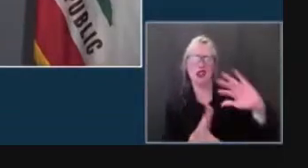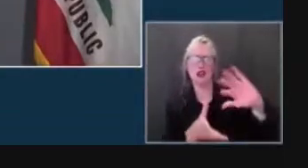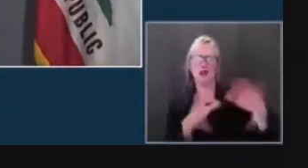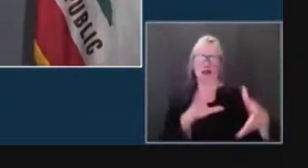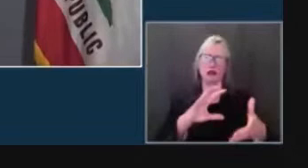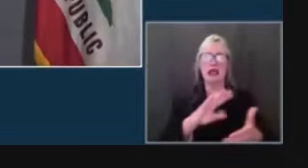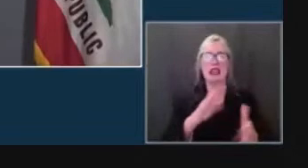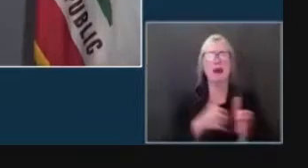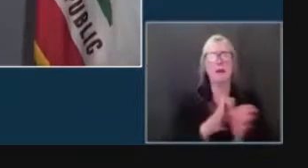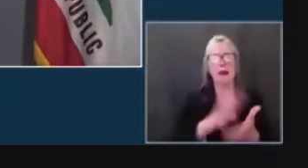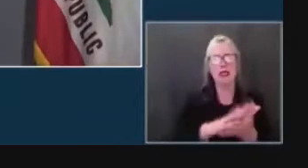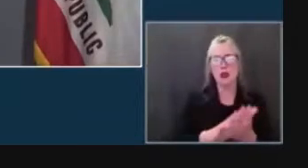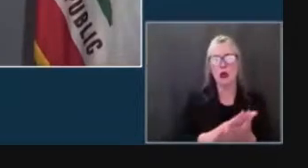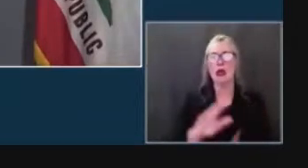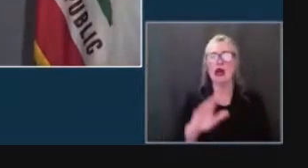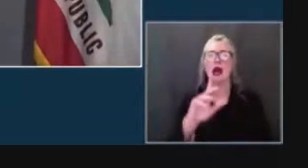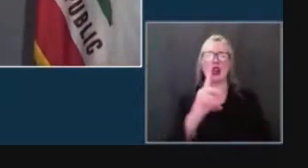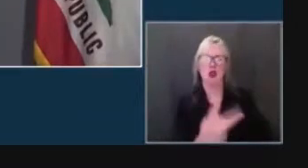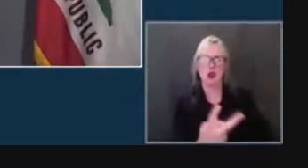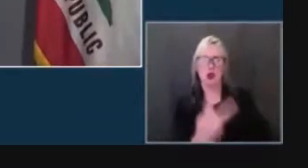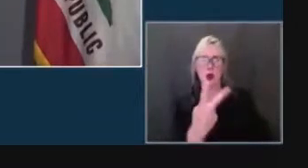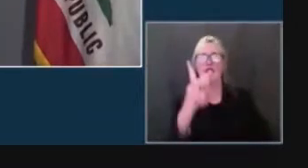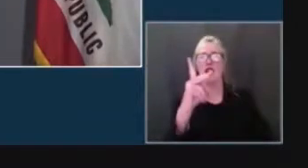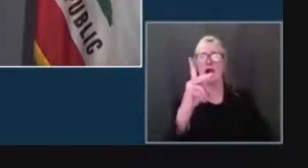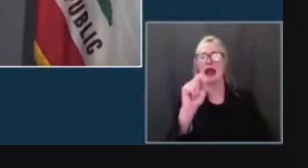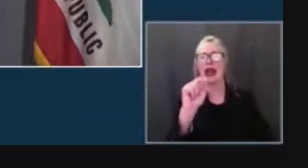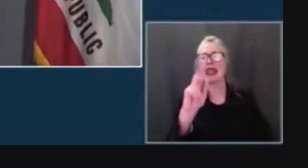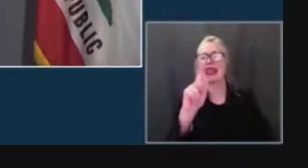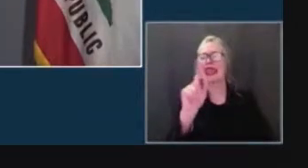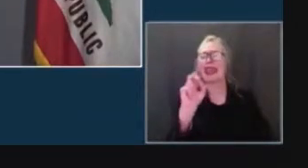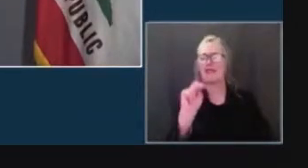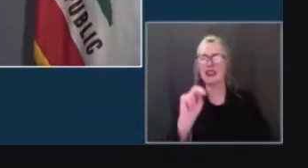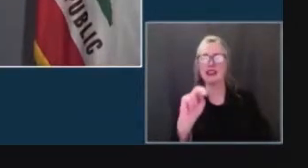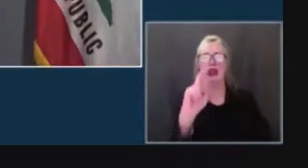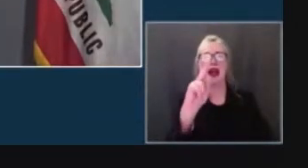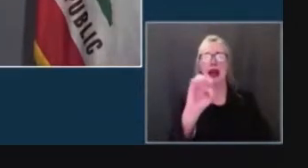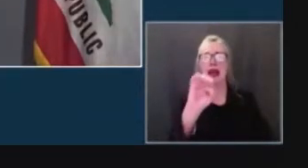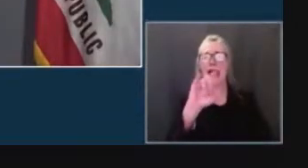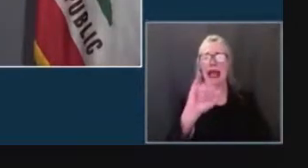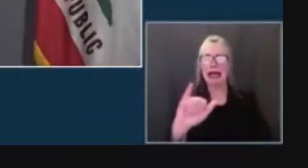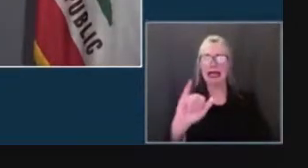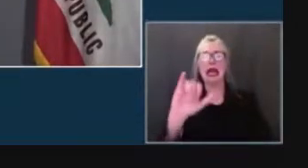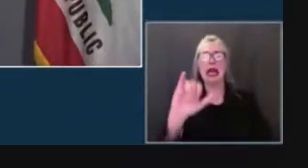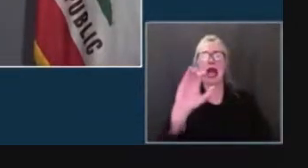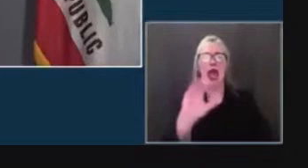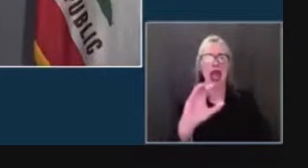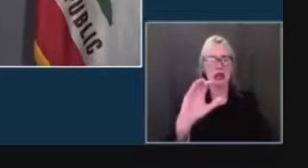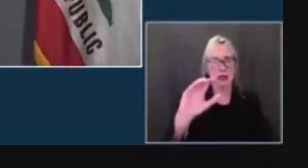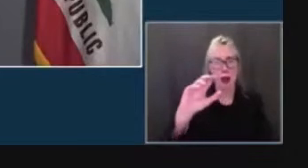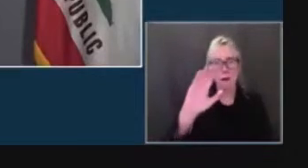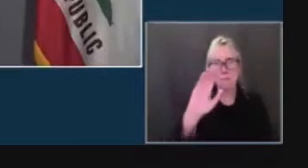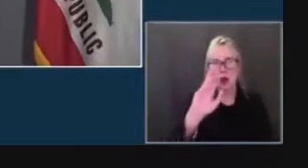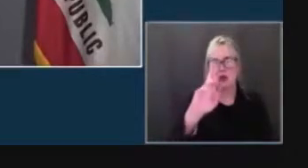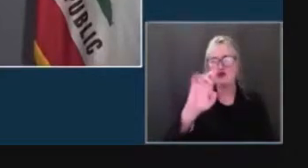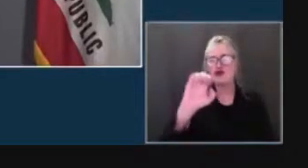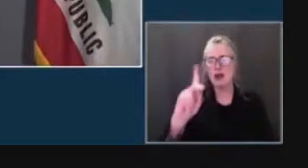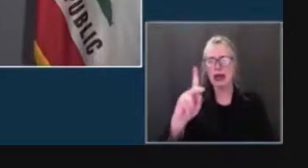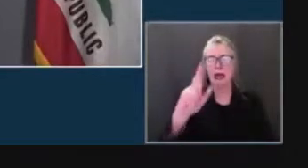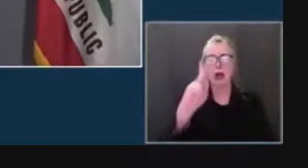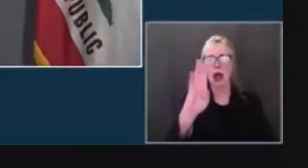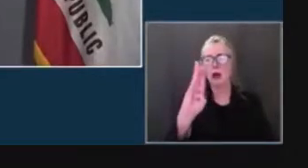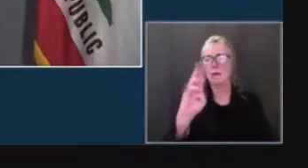Kiley and Larry Elders, former Trump advisor Rick Grindle. Look him up it'll scare you, let me just tell